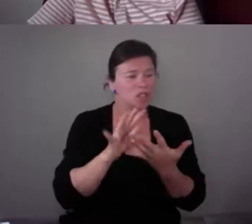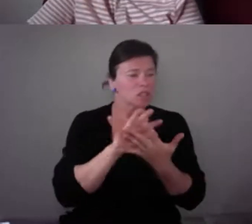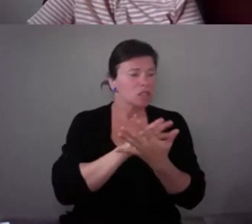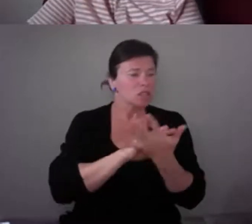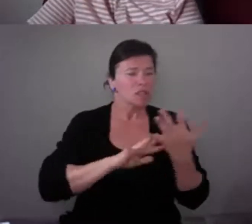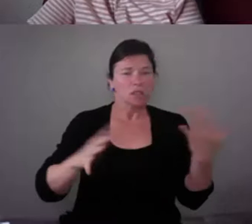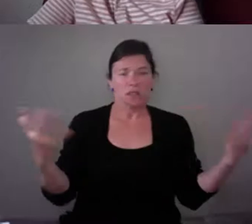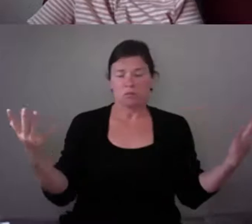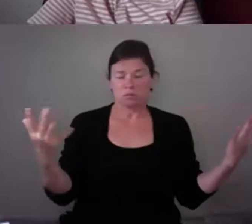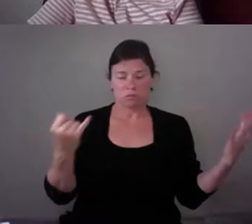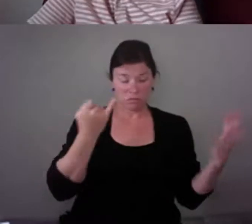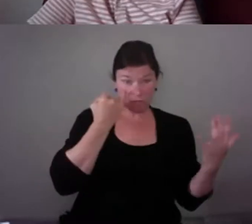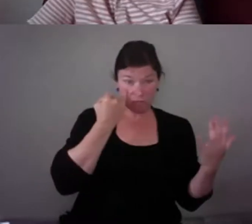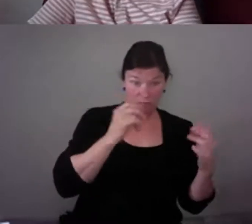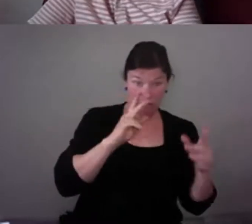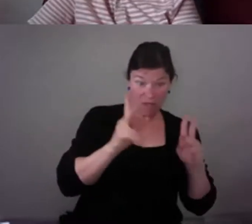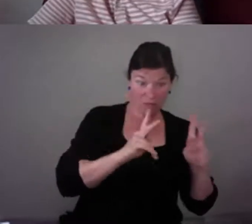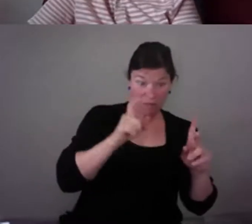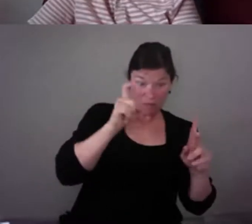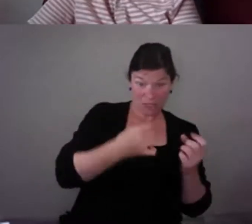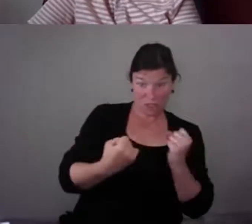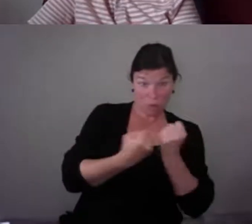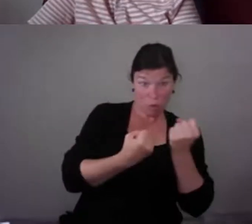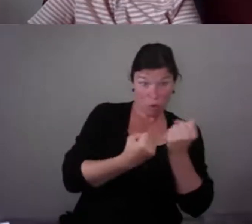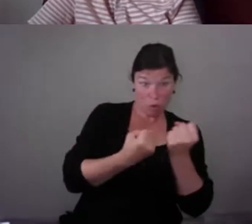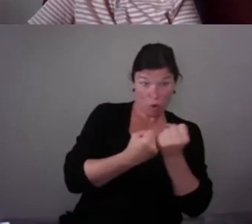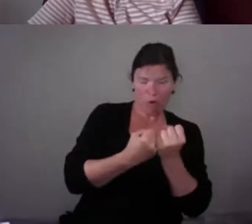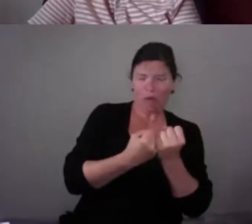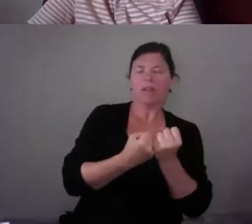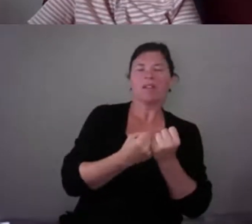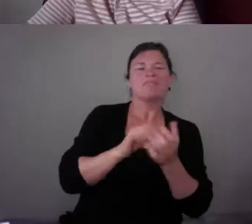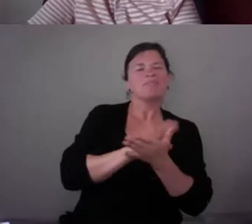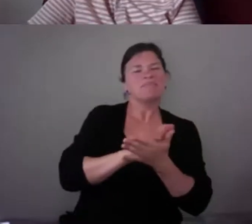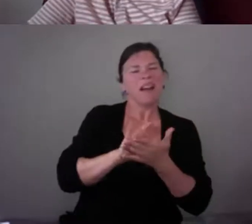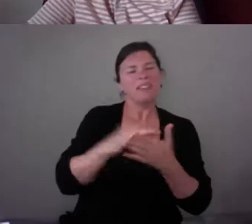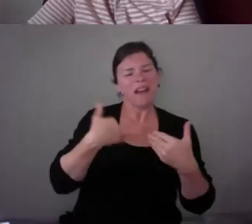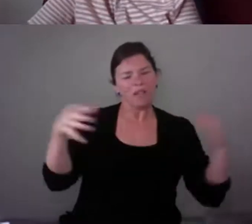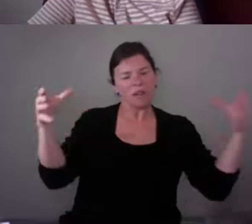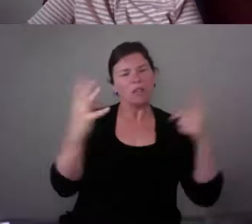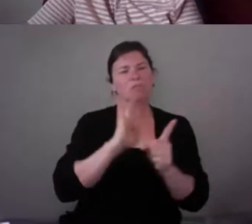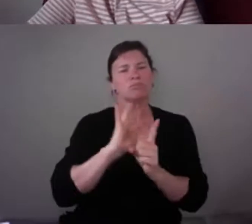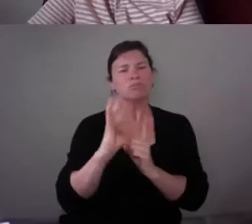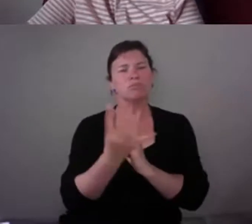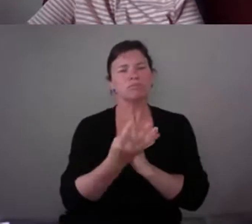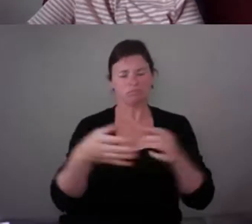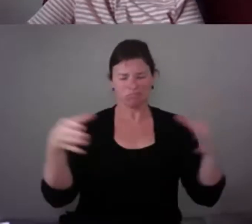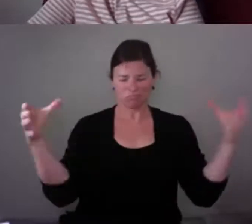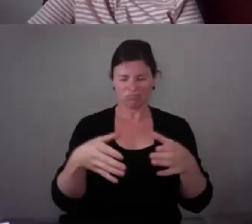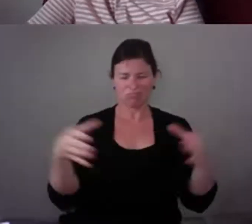help or need like support to have people get like the support they need